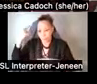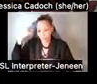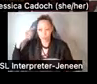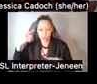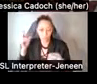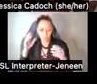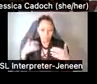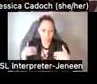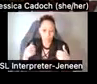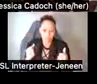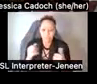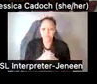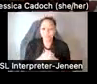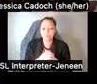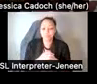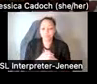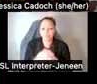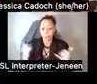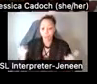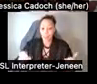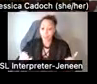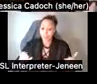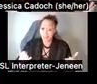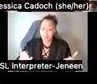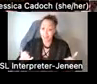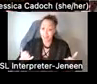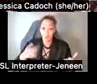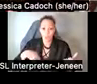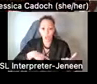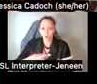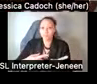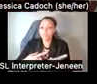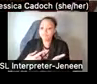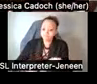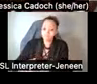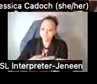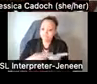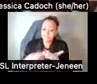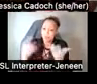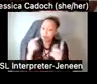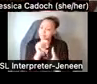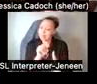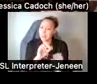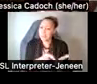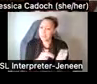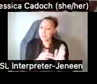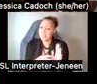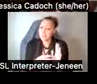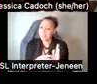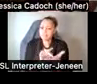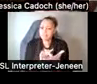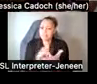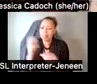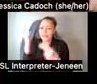we're going to be going over, you know, what are psychedelics for people who don't know the history